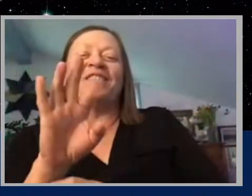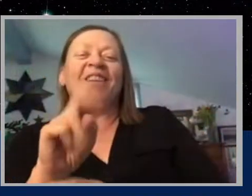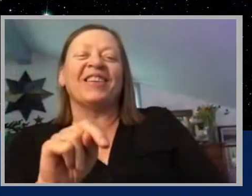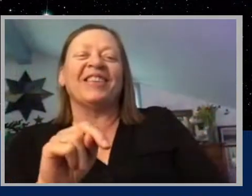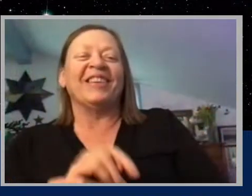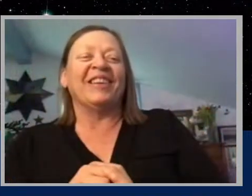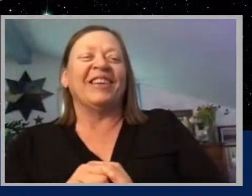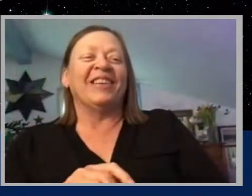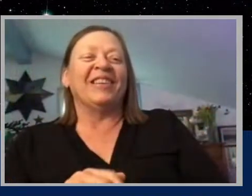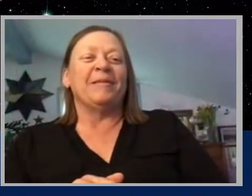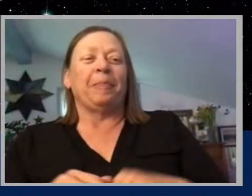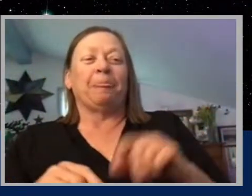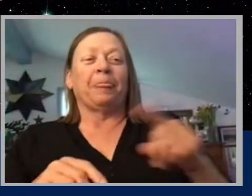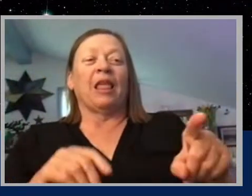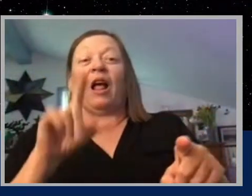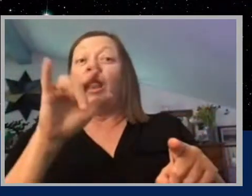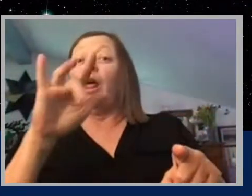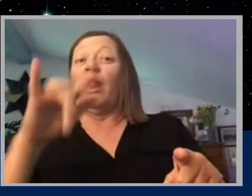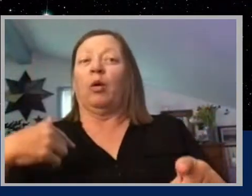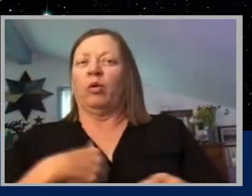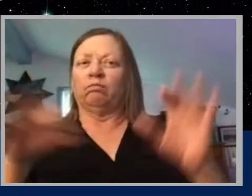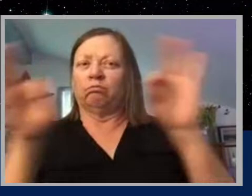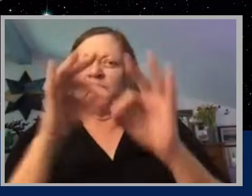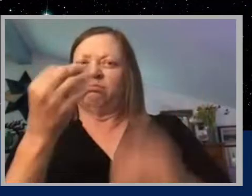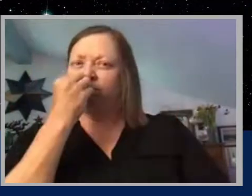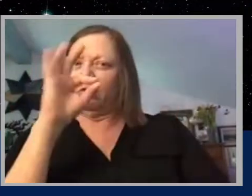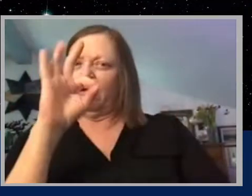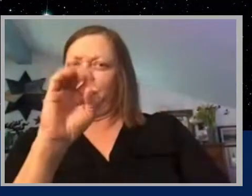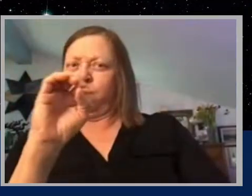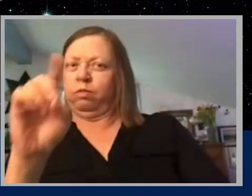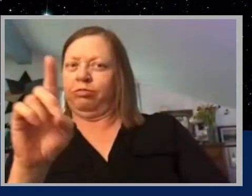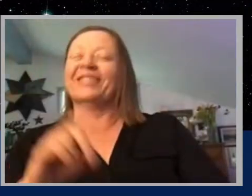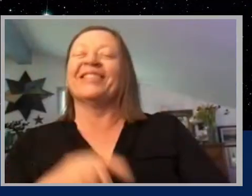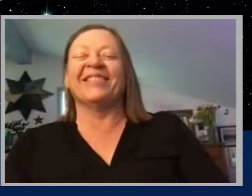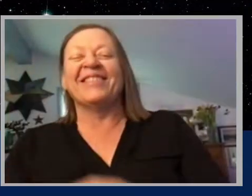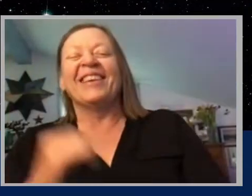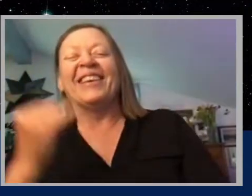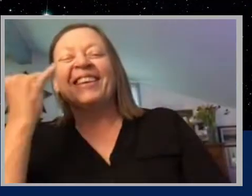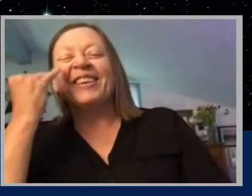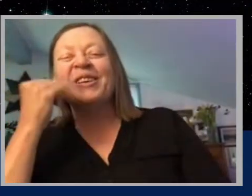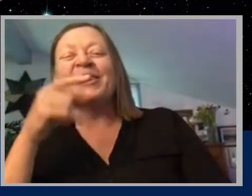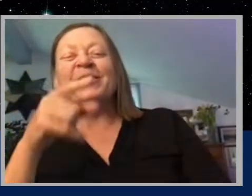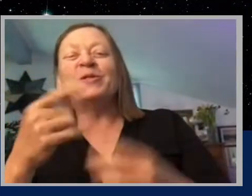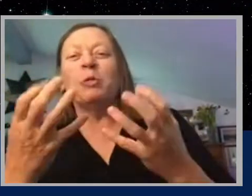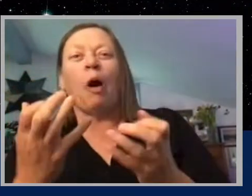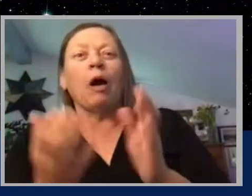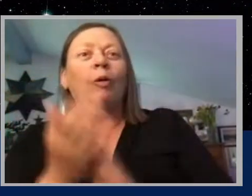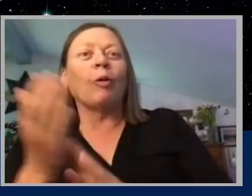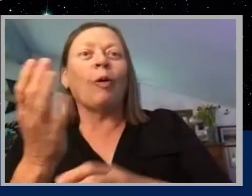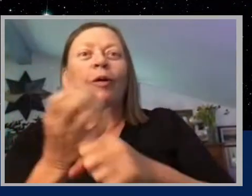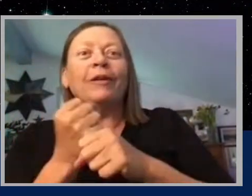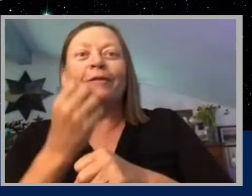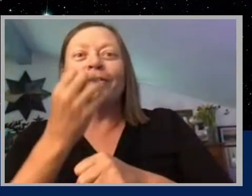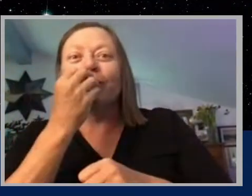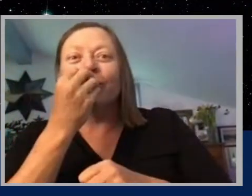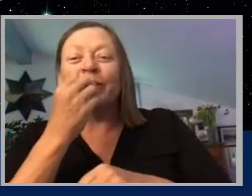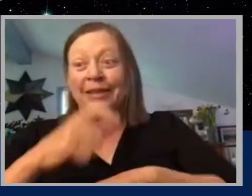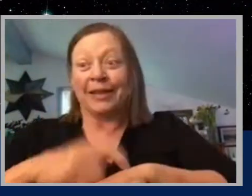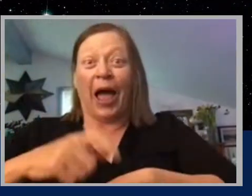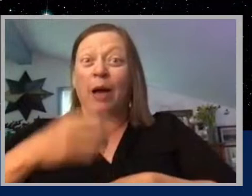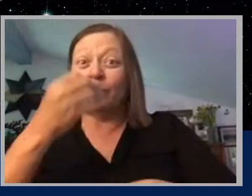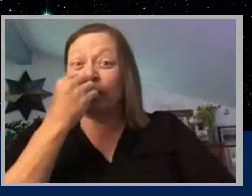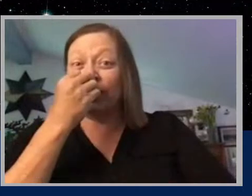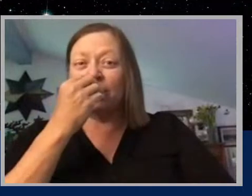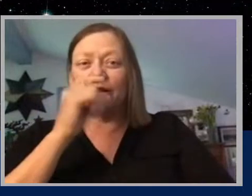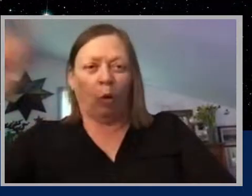not to miss our food, because if you didn't go get something to eat when it was time to go get something to eat, you were